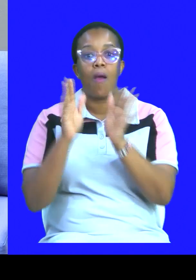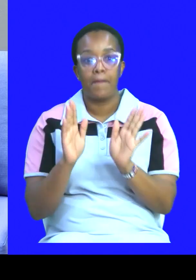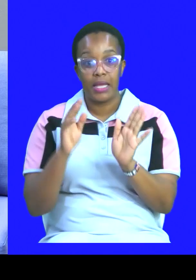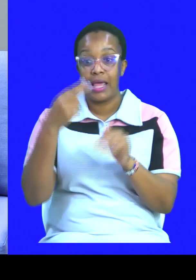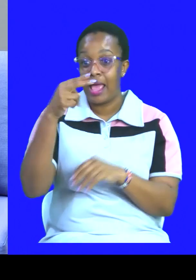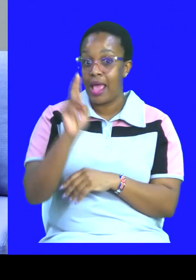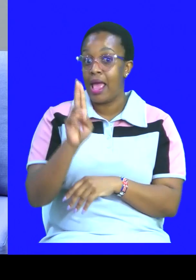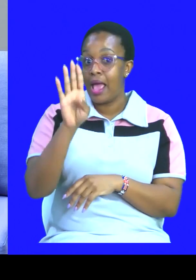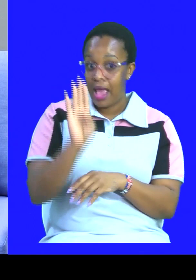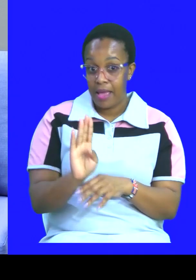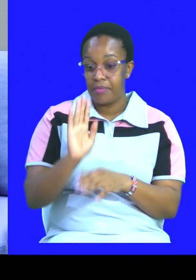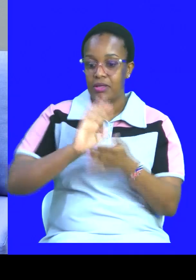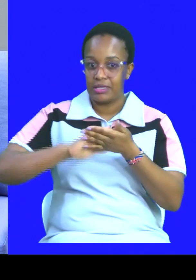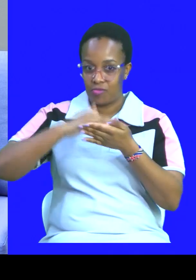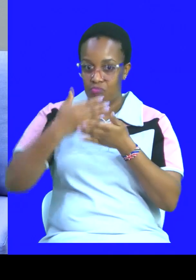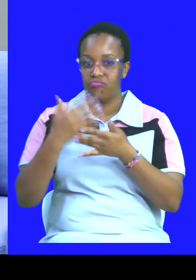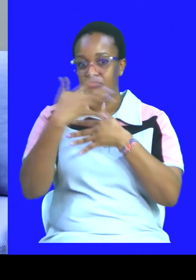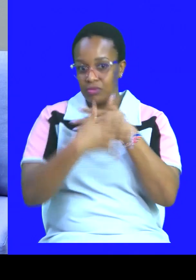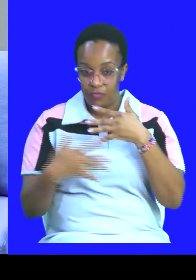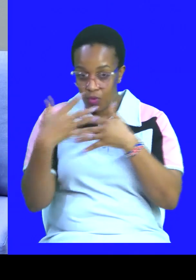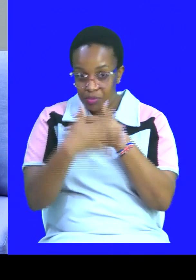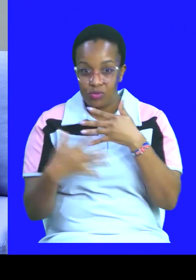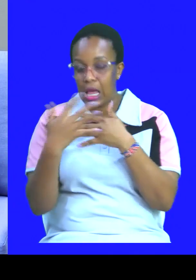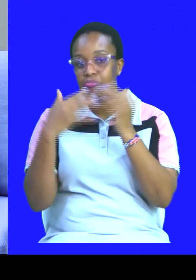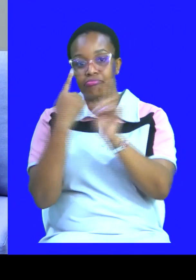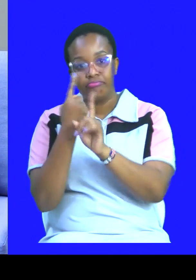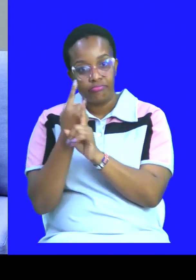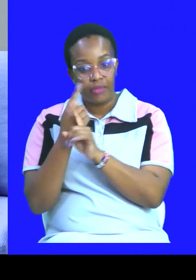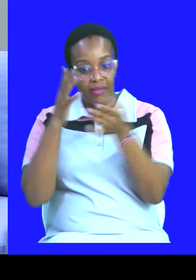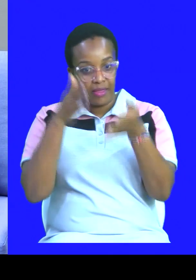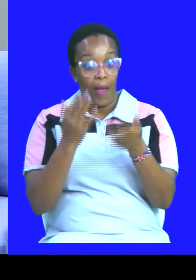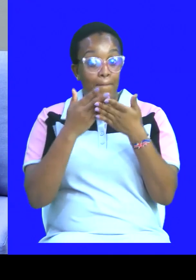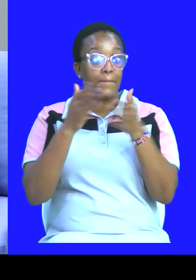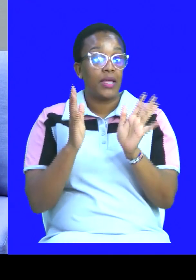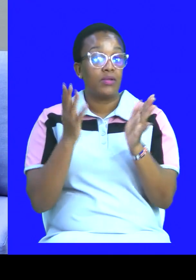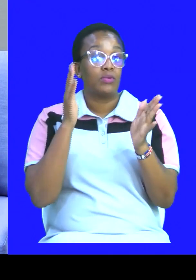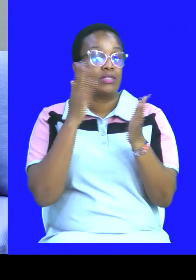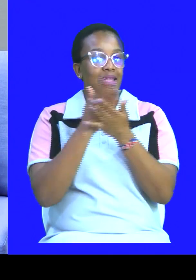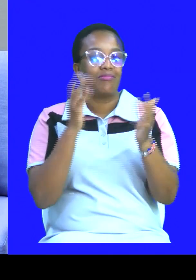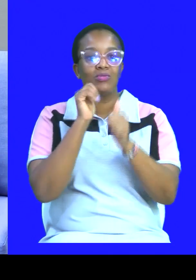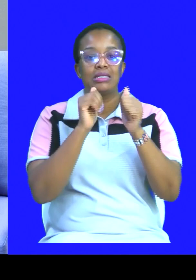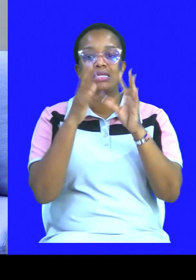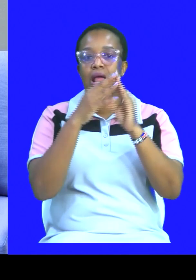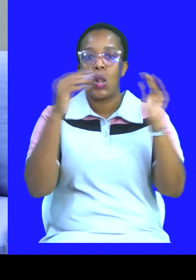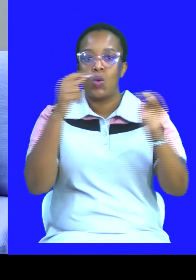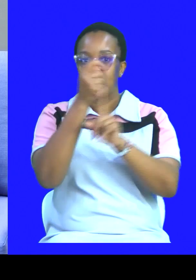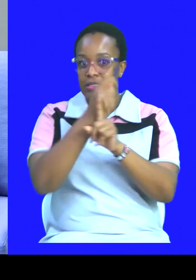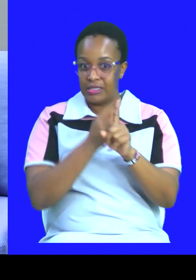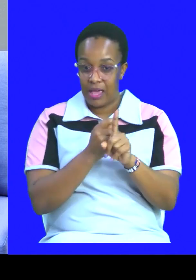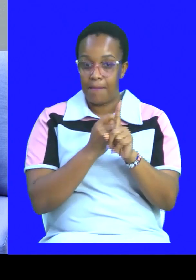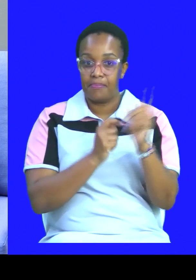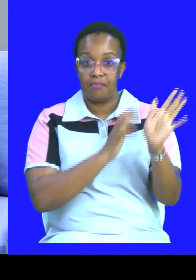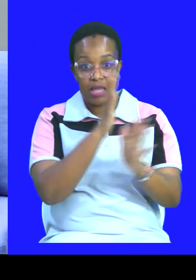is something big. It's something which is a long-term plan. So first of